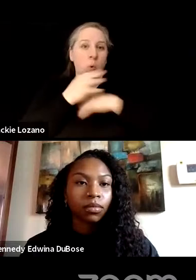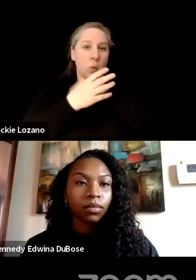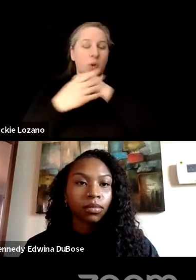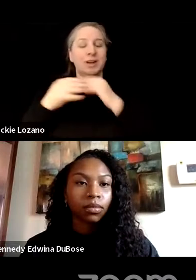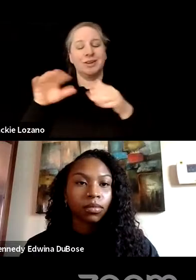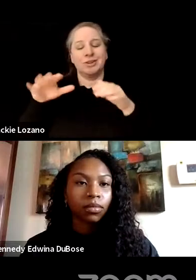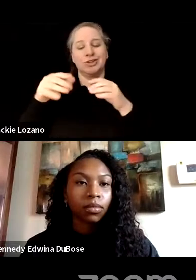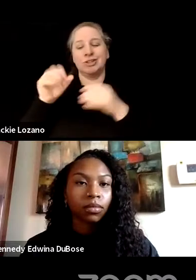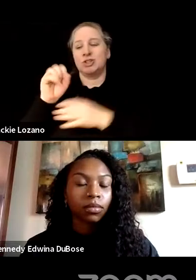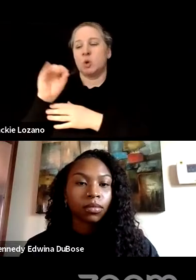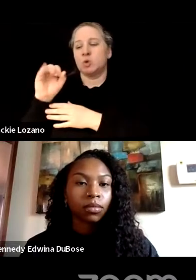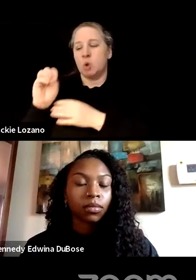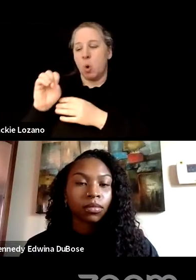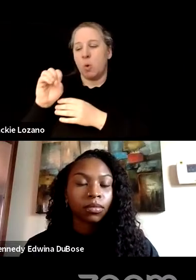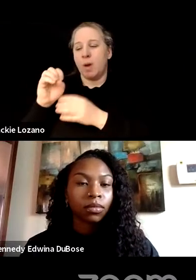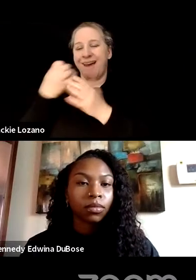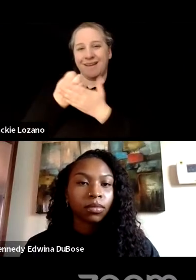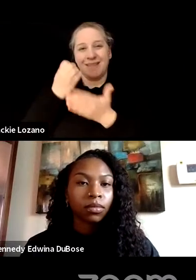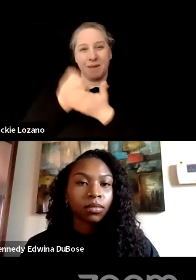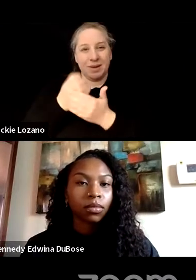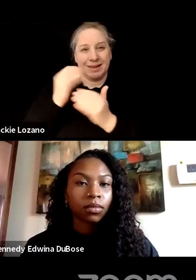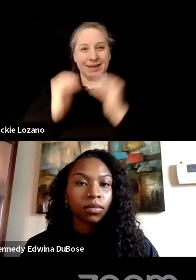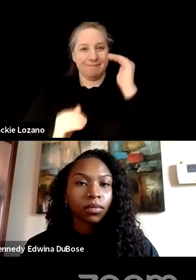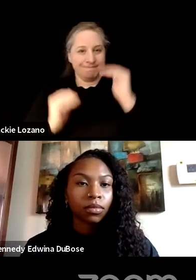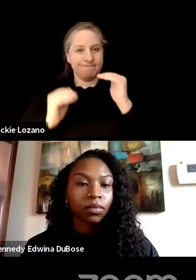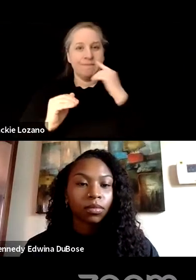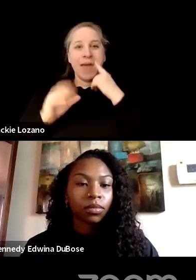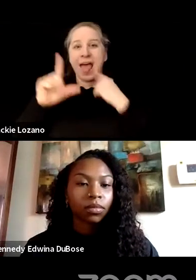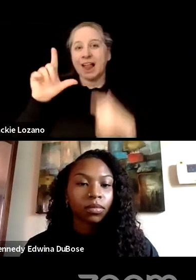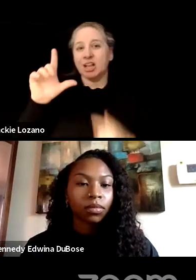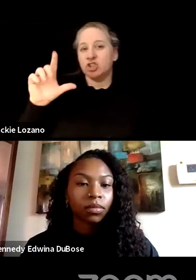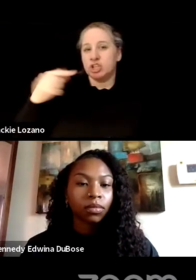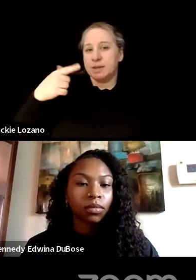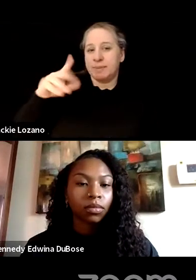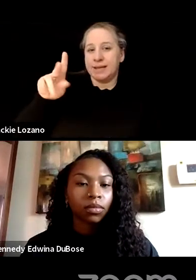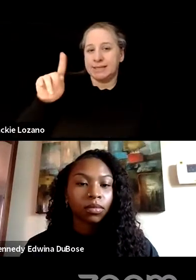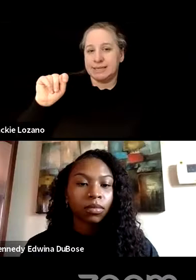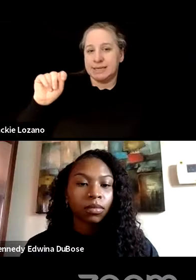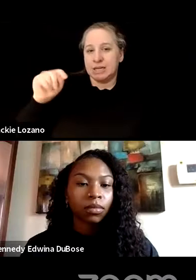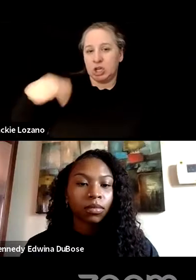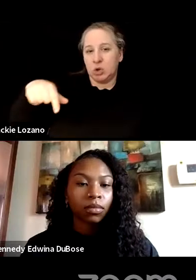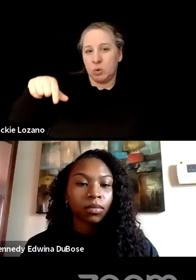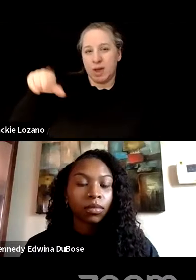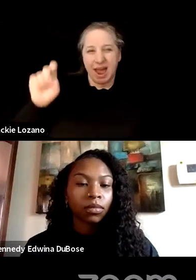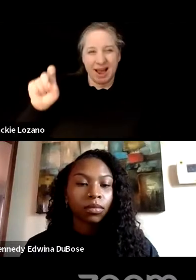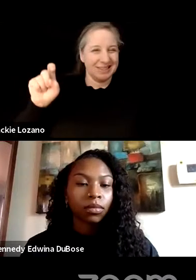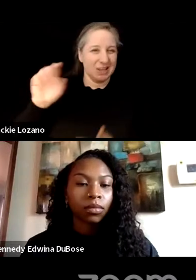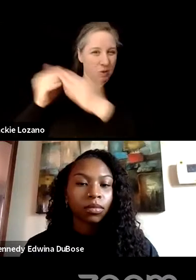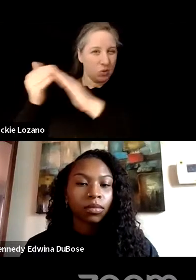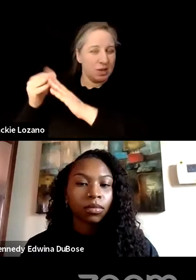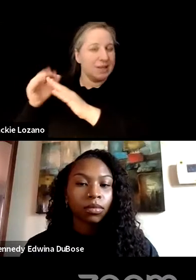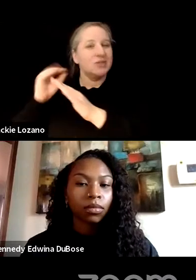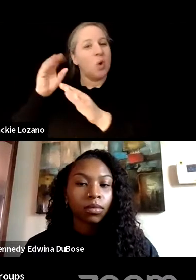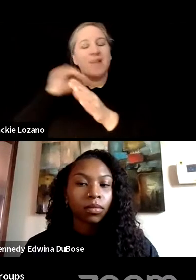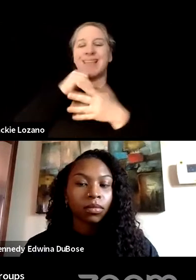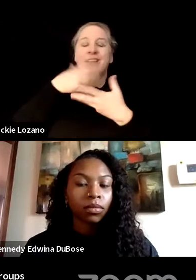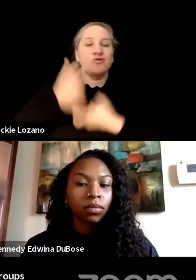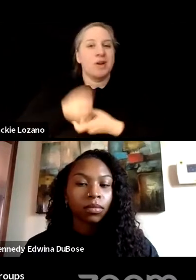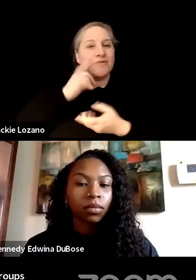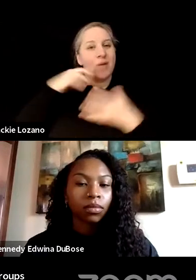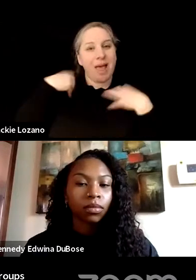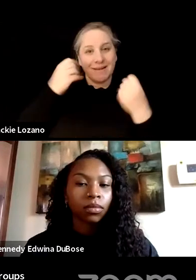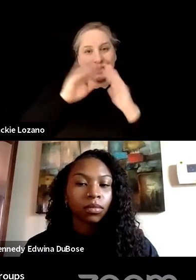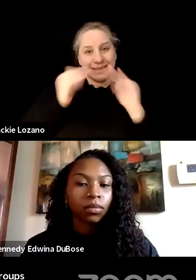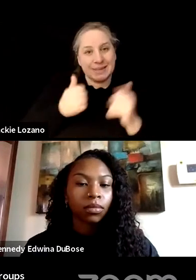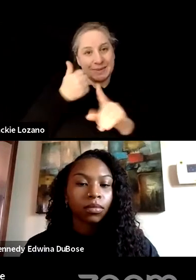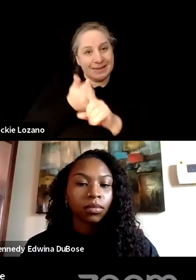community. And while complex, we have to look at the attitudes and the different reactions. So there's mistrust, as I mentioned, of the health system